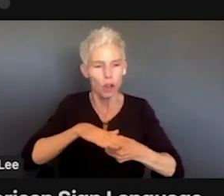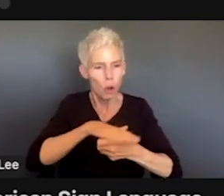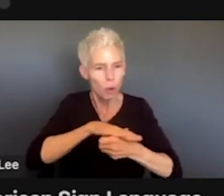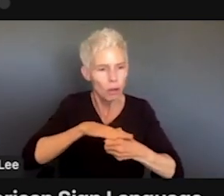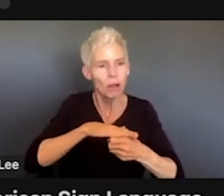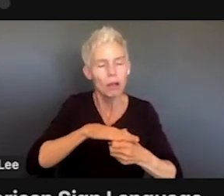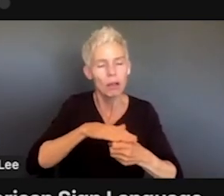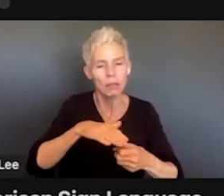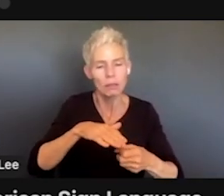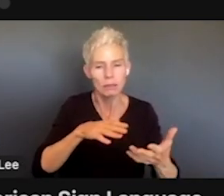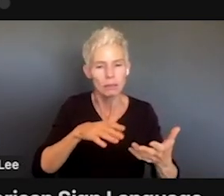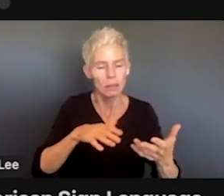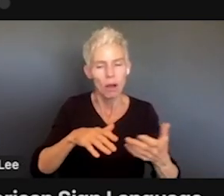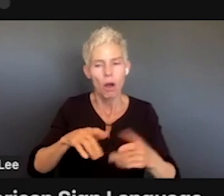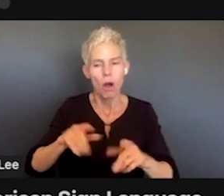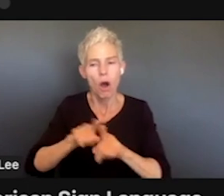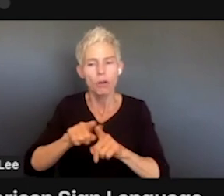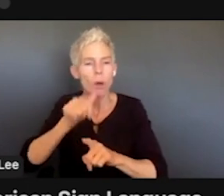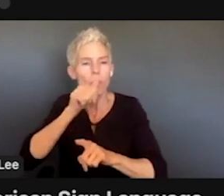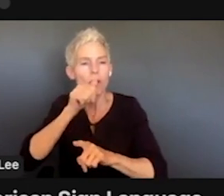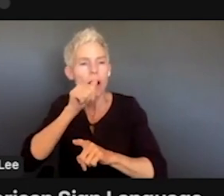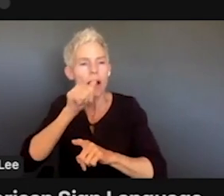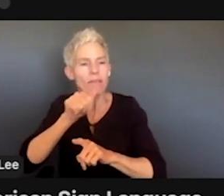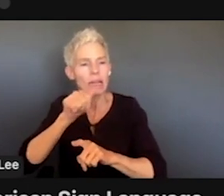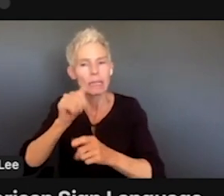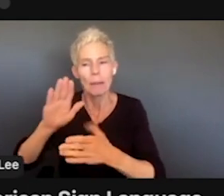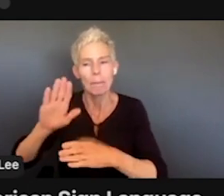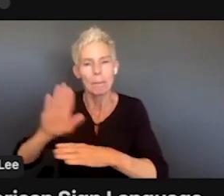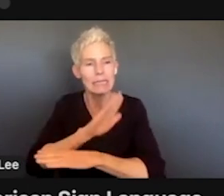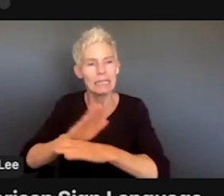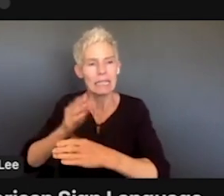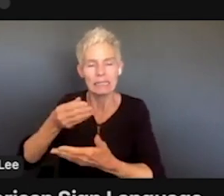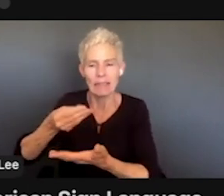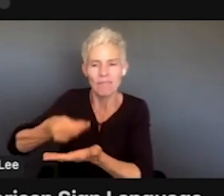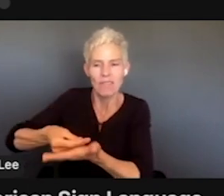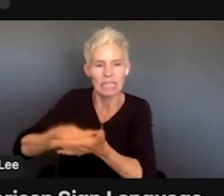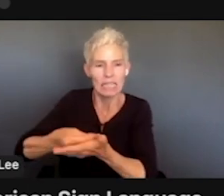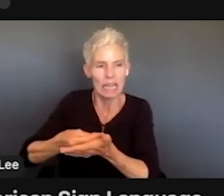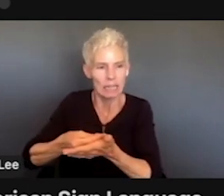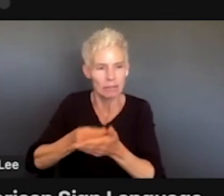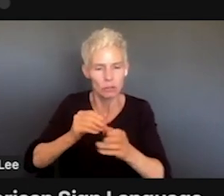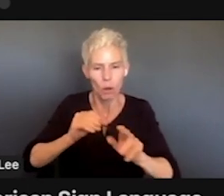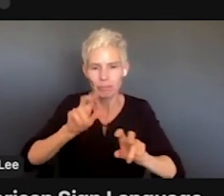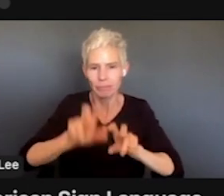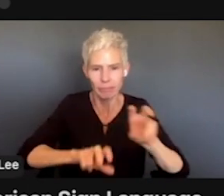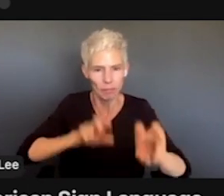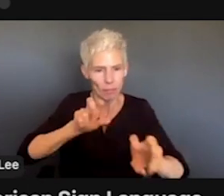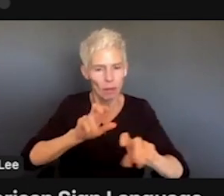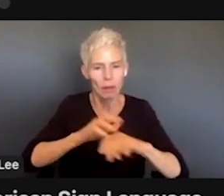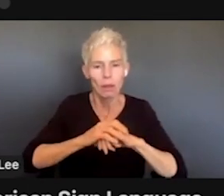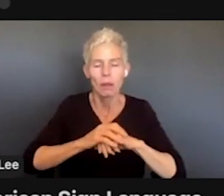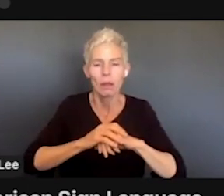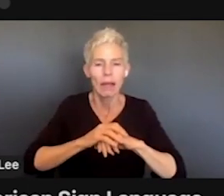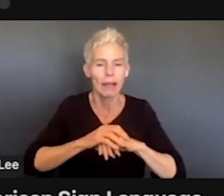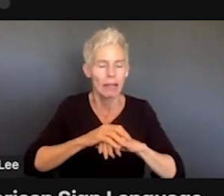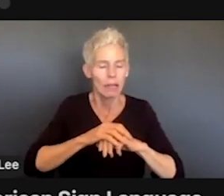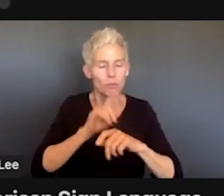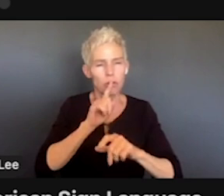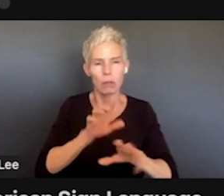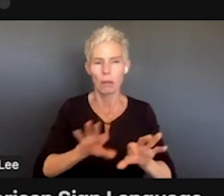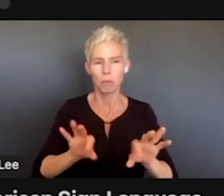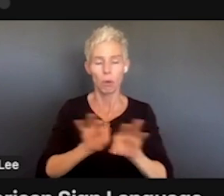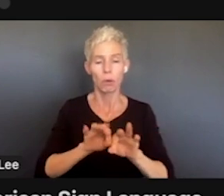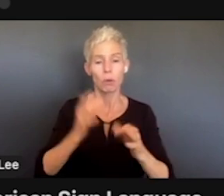the private sector funding. And I think it's really important because many states are looking